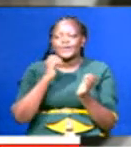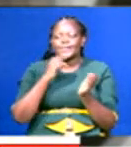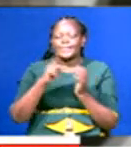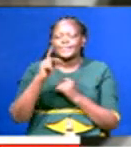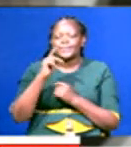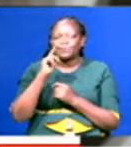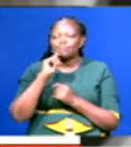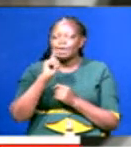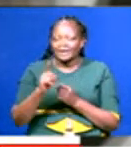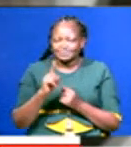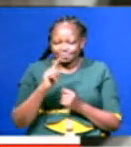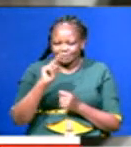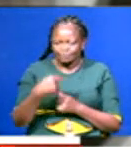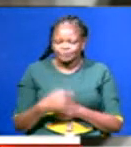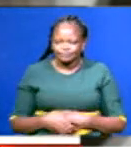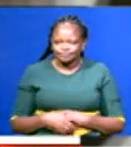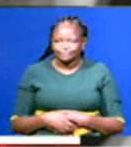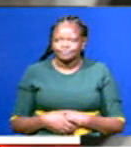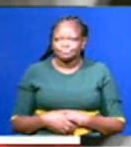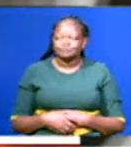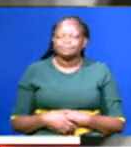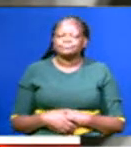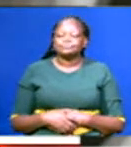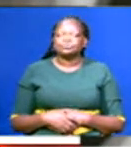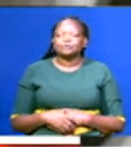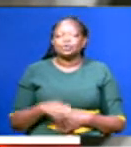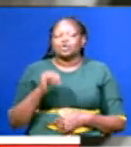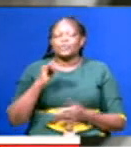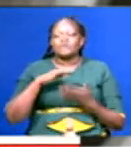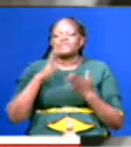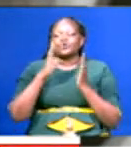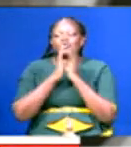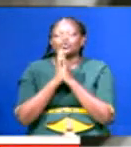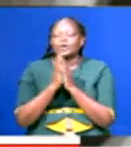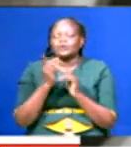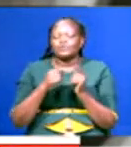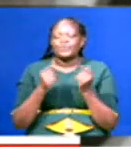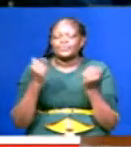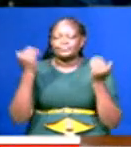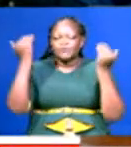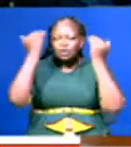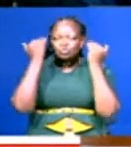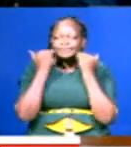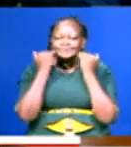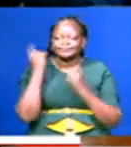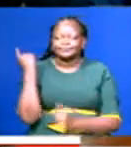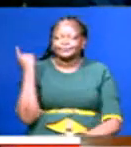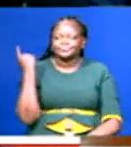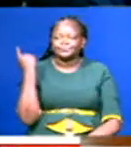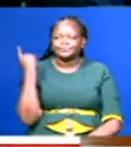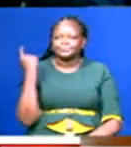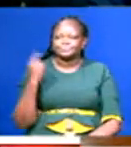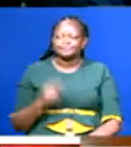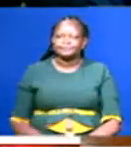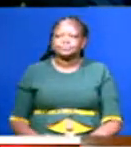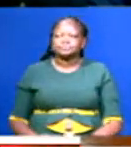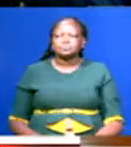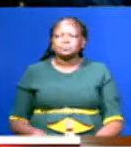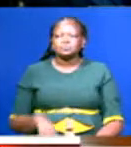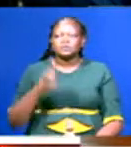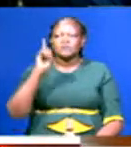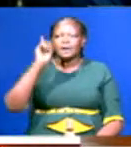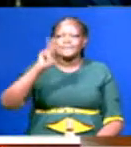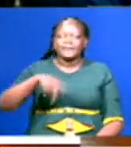the High Court for directions. Sarafina Robi with more from the Corridors of Justice. The Director of Public